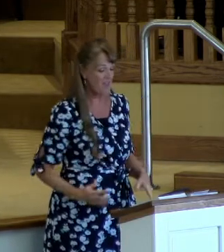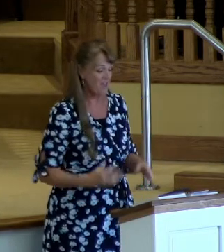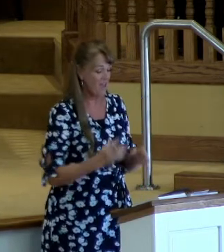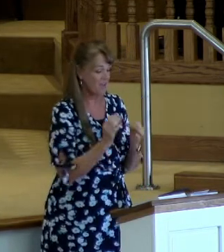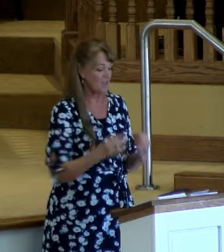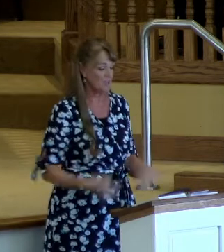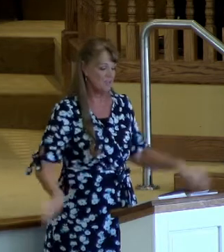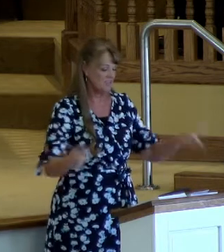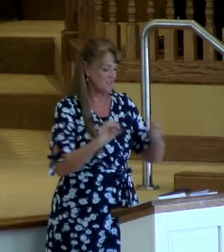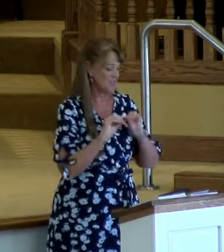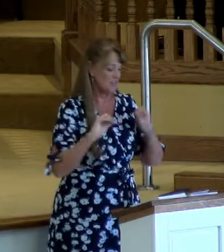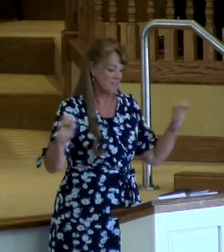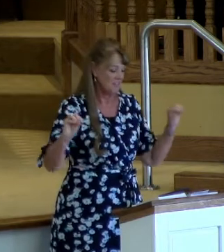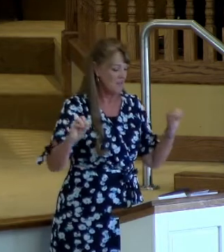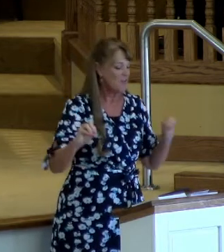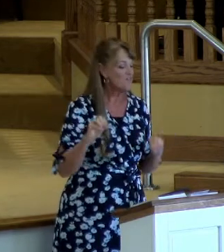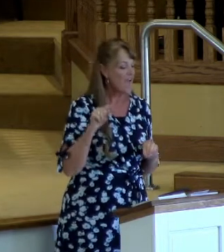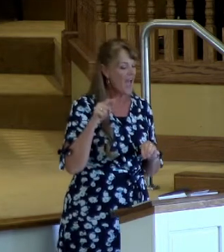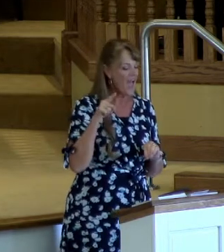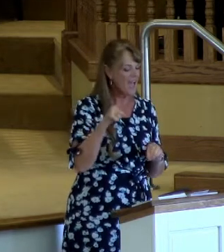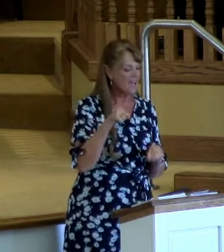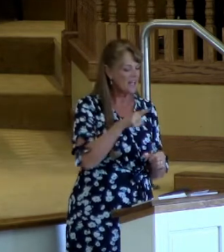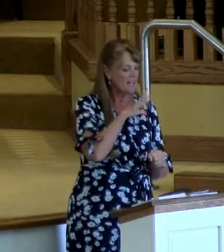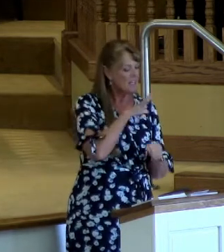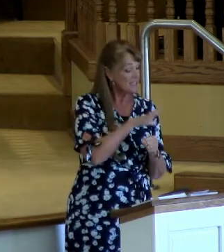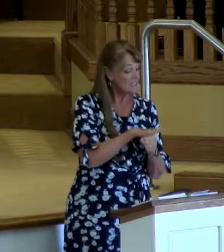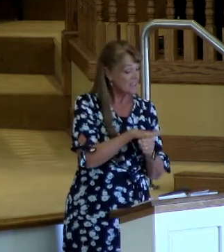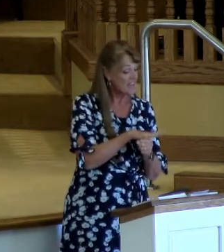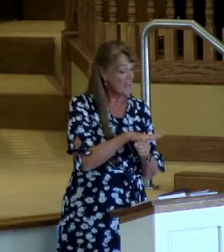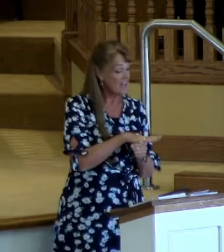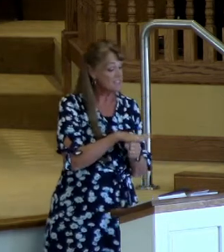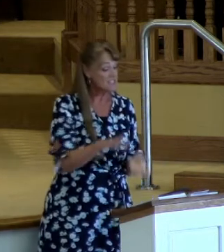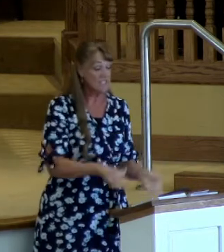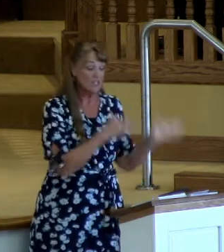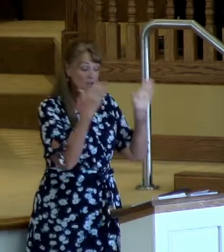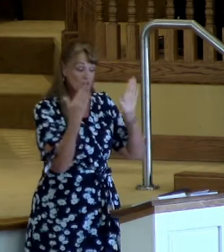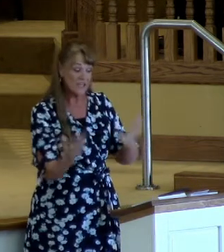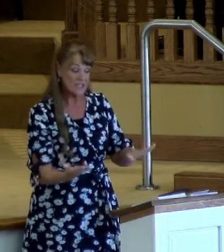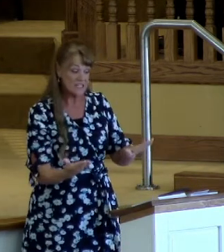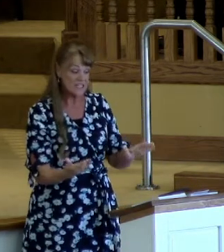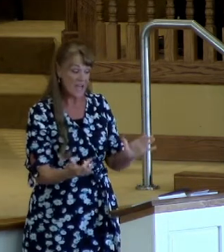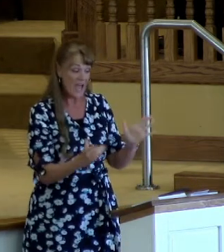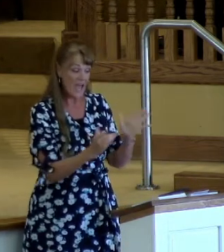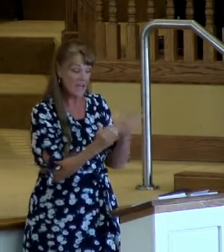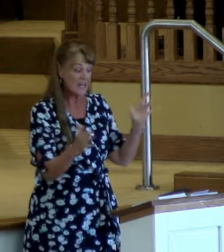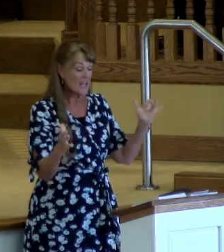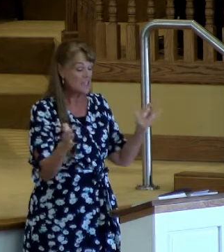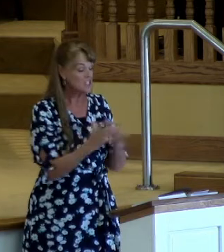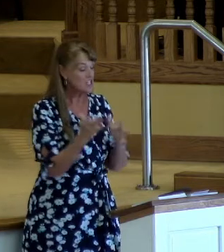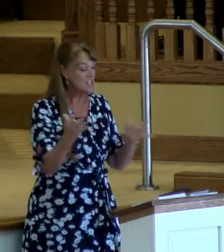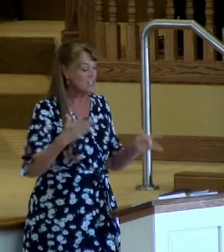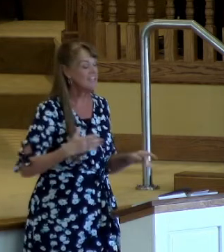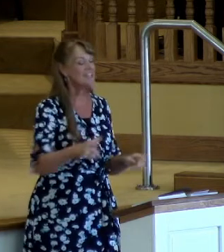my Savior, vainly they seal the